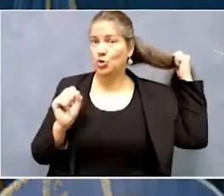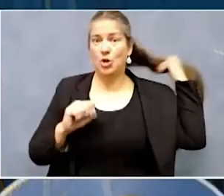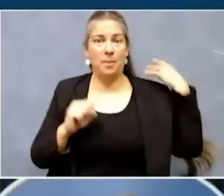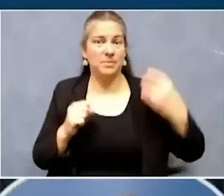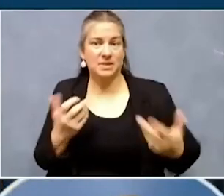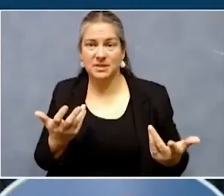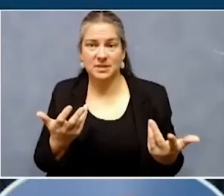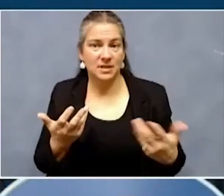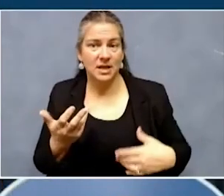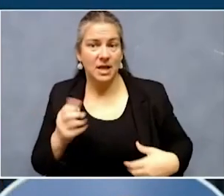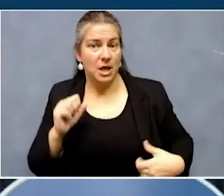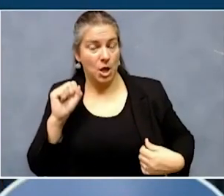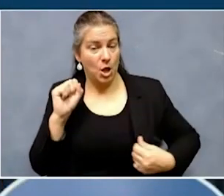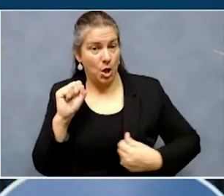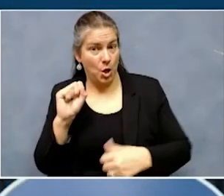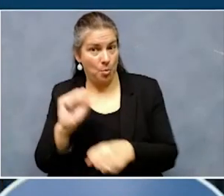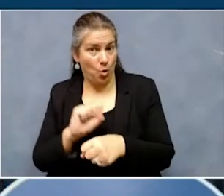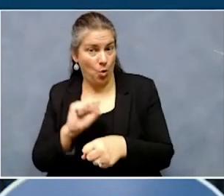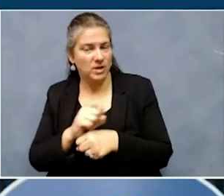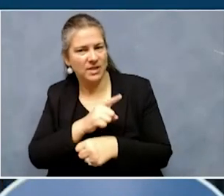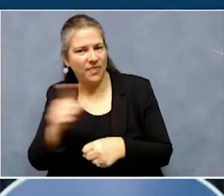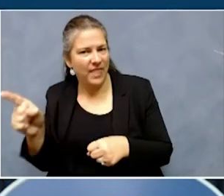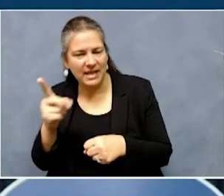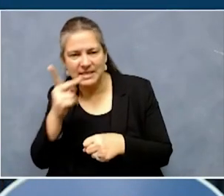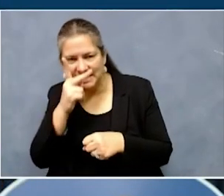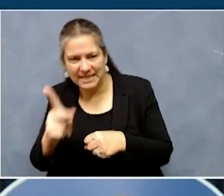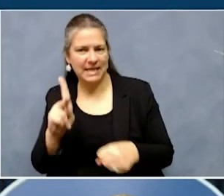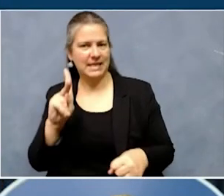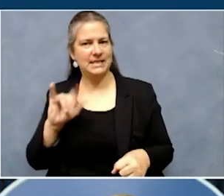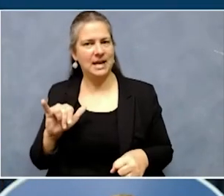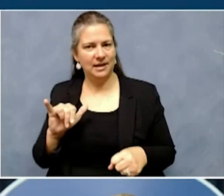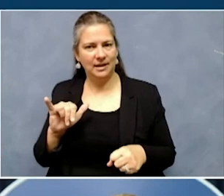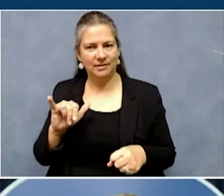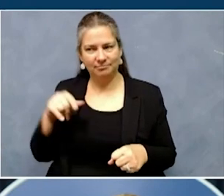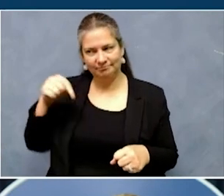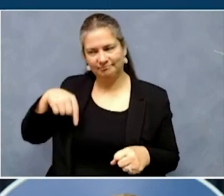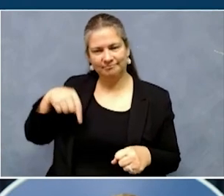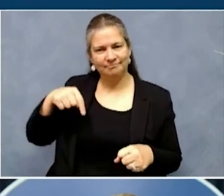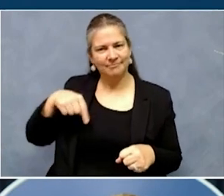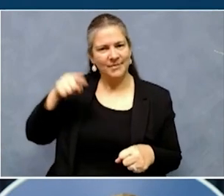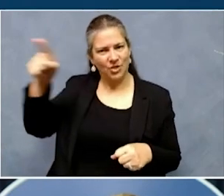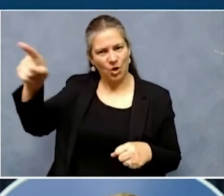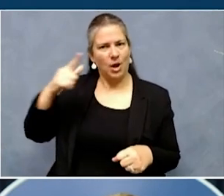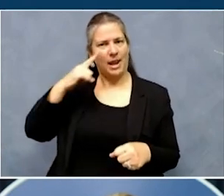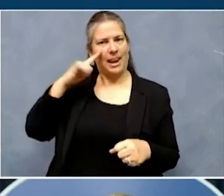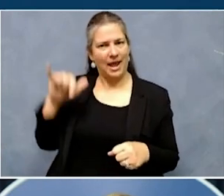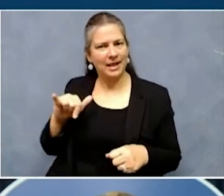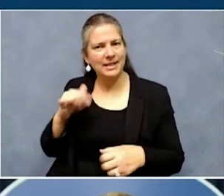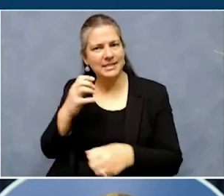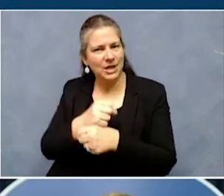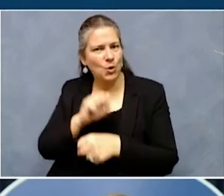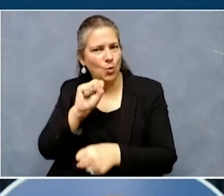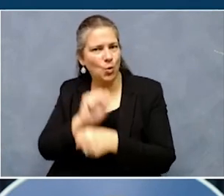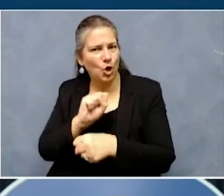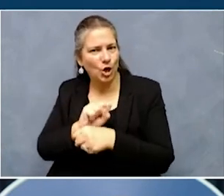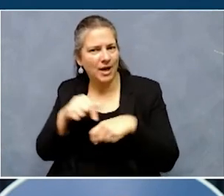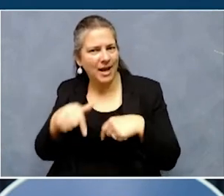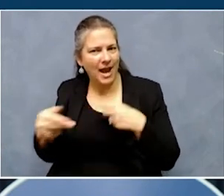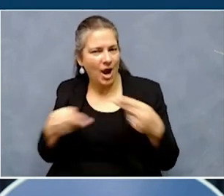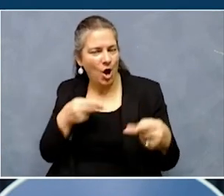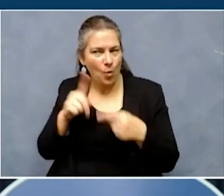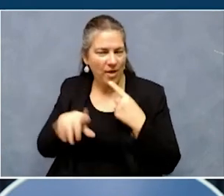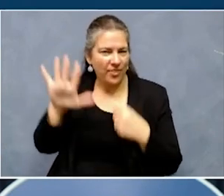Kentucky Governor Andy Beshear says his plan to provide bonuses to essential workers got a chilly reception from Republican legislative